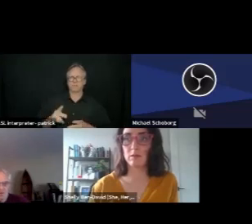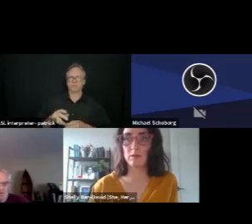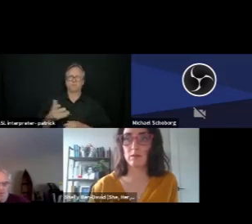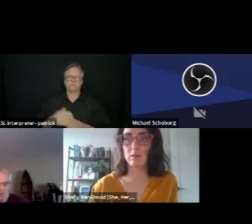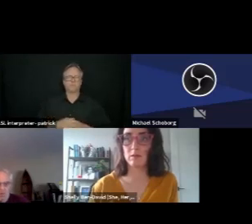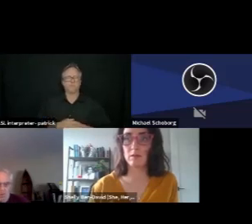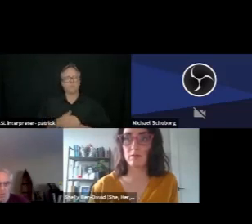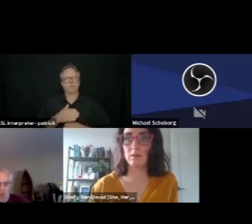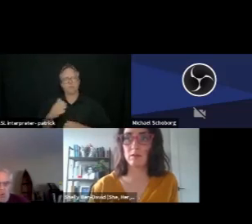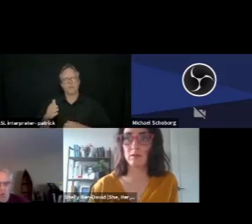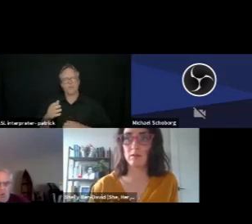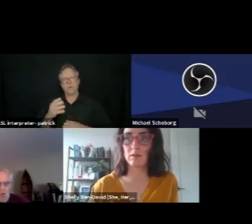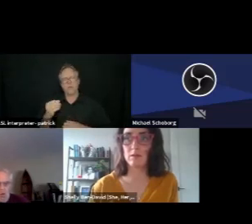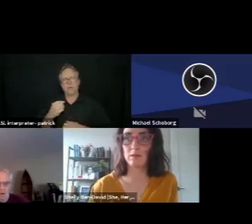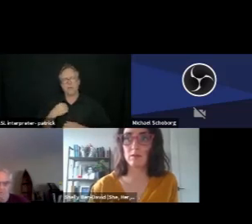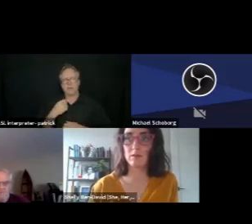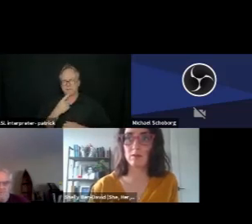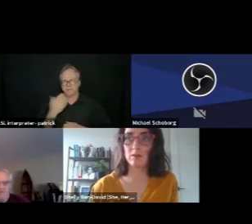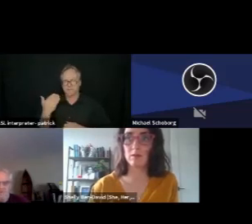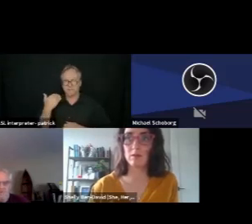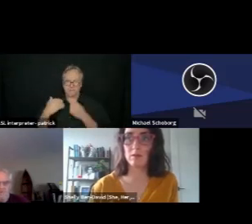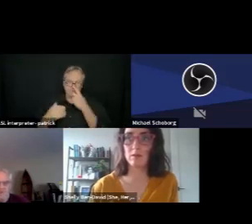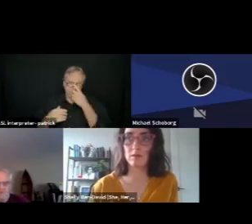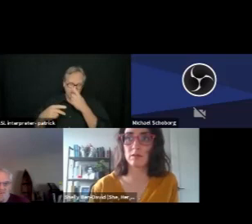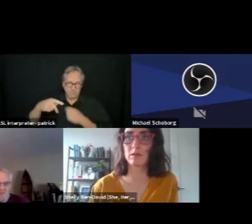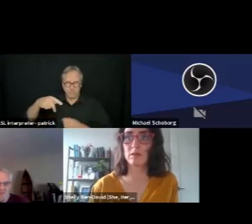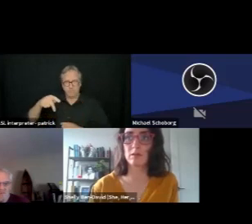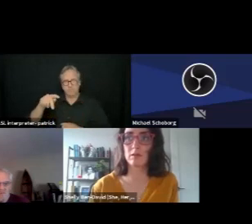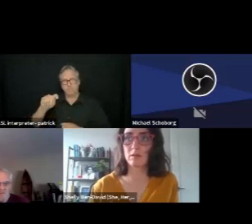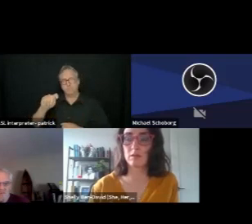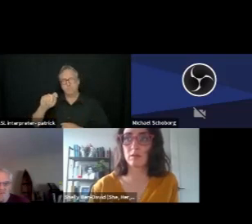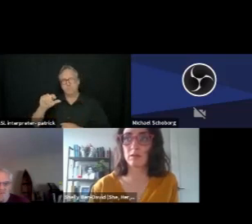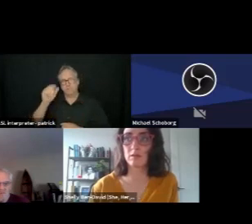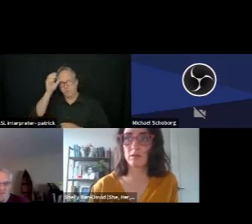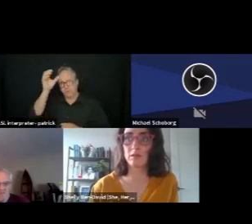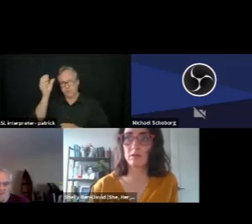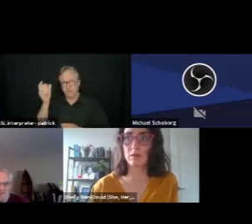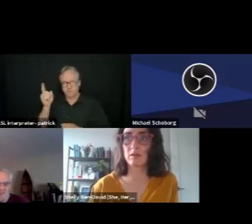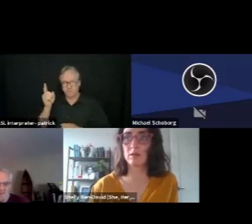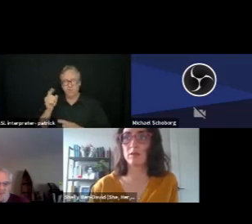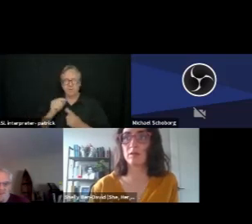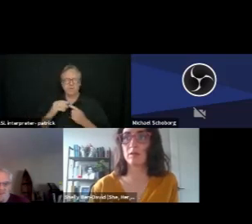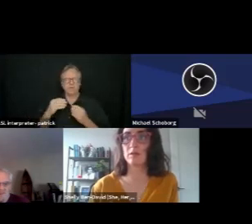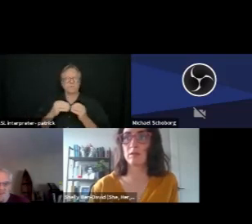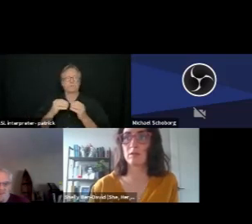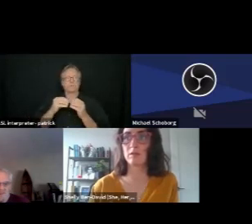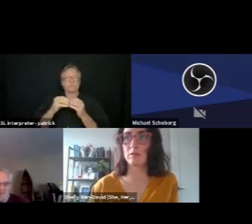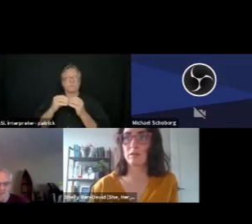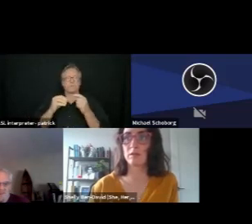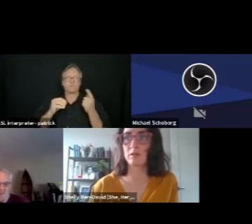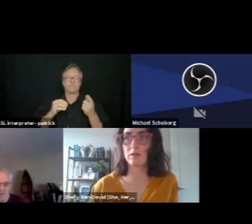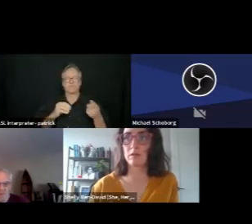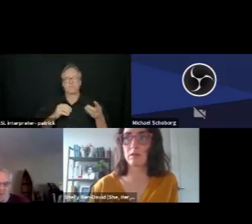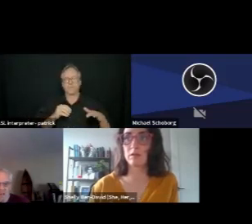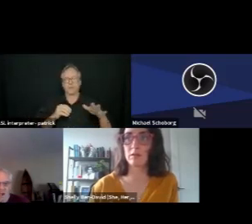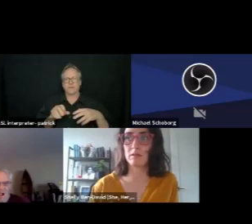And then, as I alluded to earlier, the post-traumatic growth concept has been kind of increasingly co-opted by